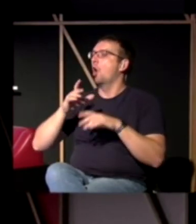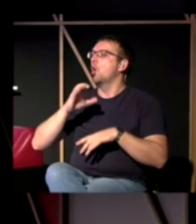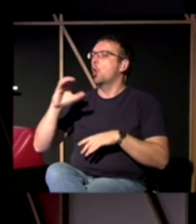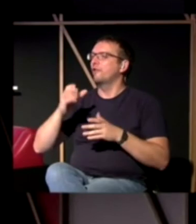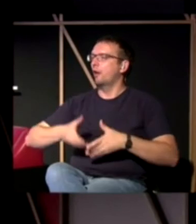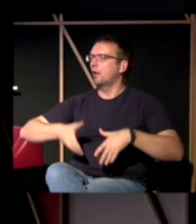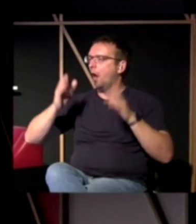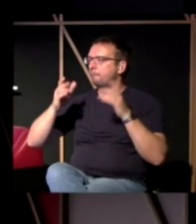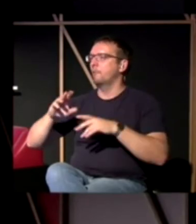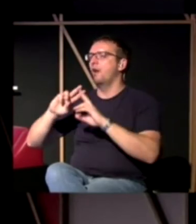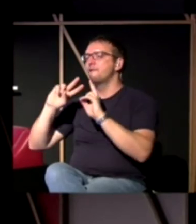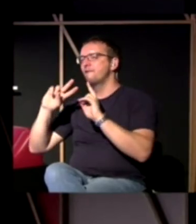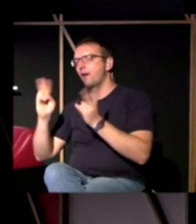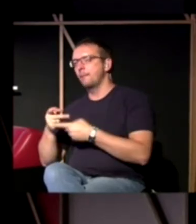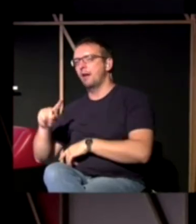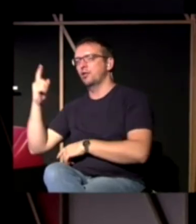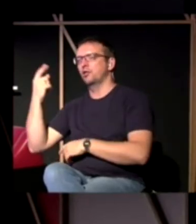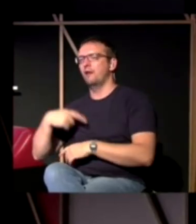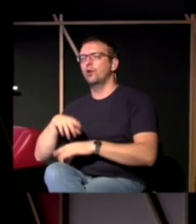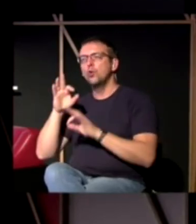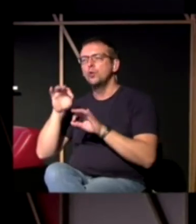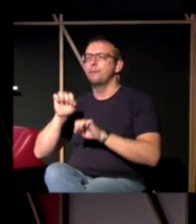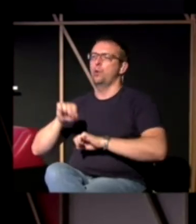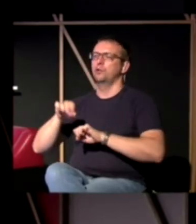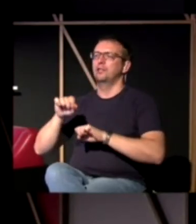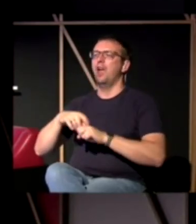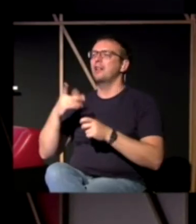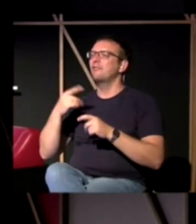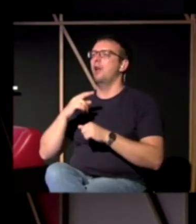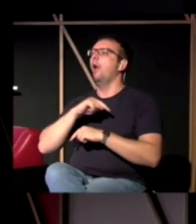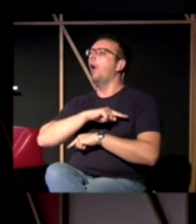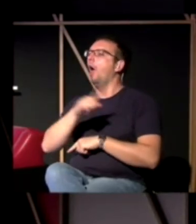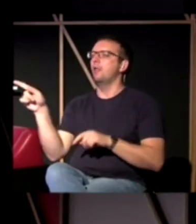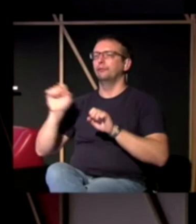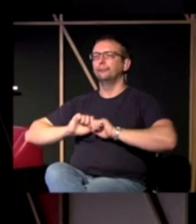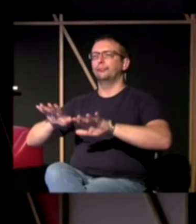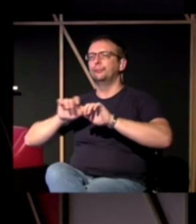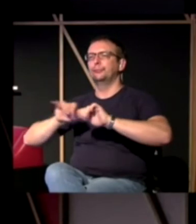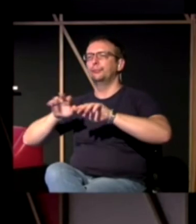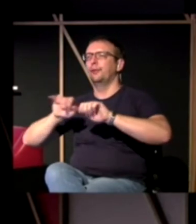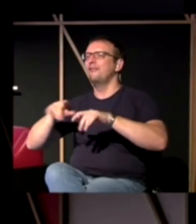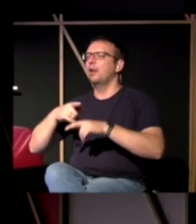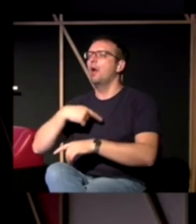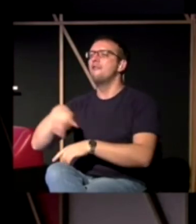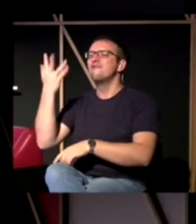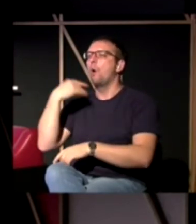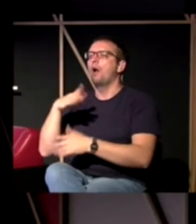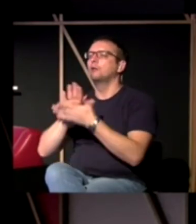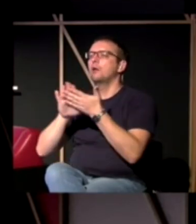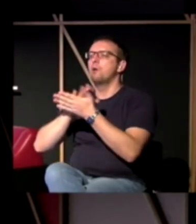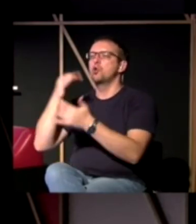with the women who started learning about football before World Cup, and